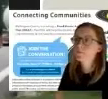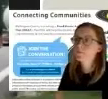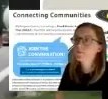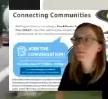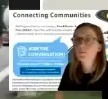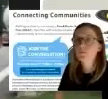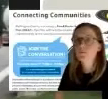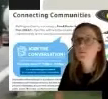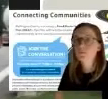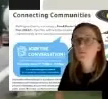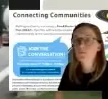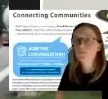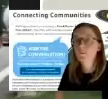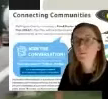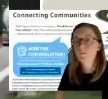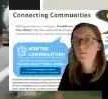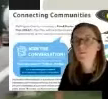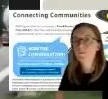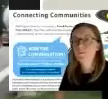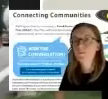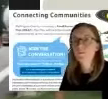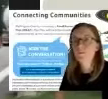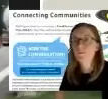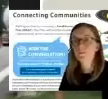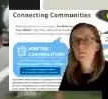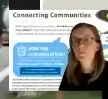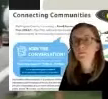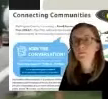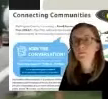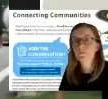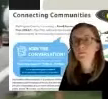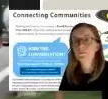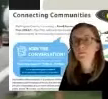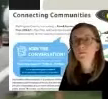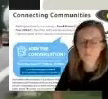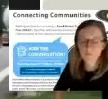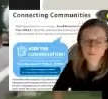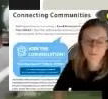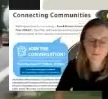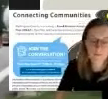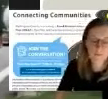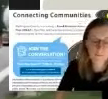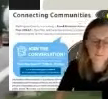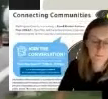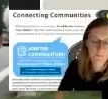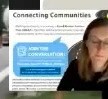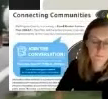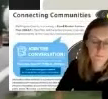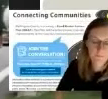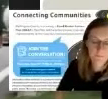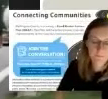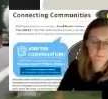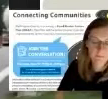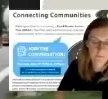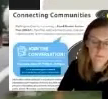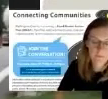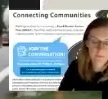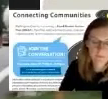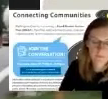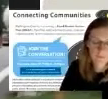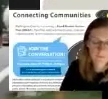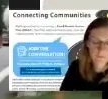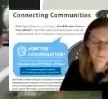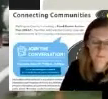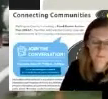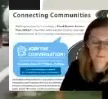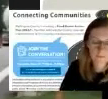September of 2020. So the RMAP is a transportation master plan that we're undertaking on behalf of the county. And the goal or the